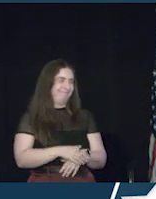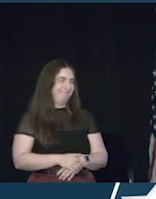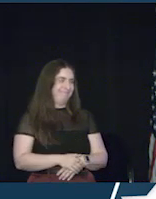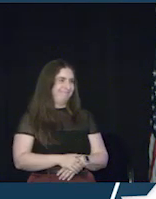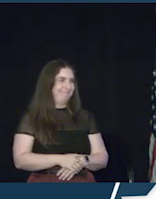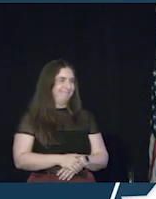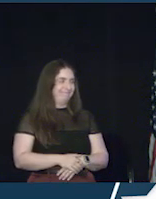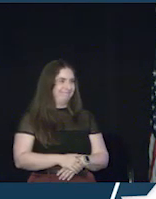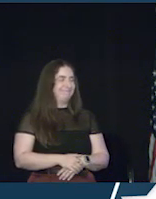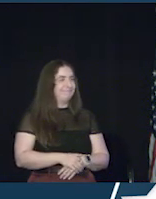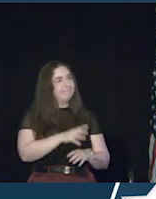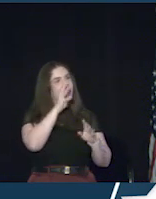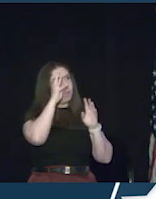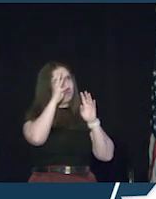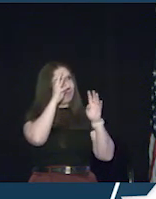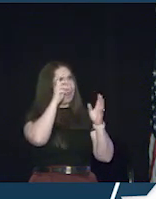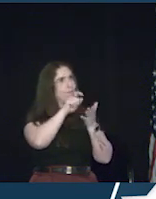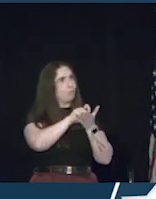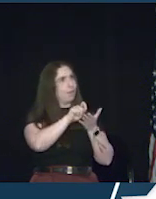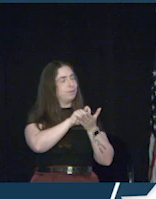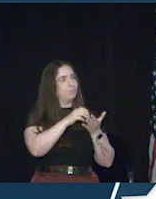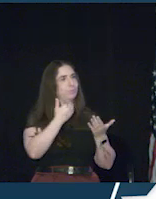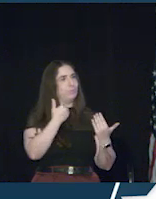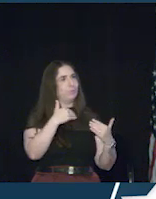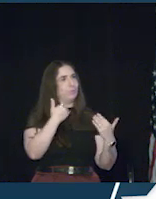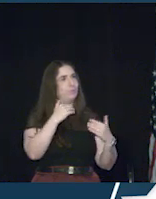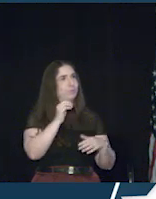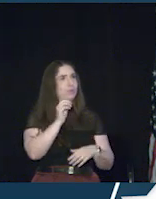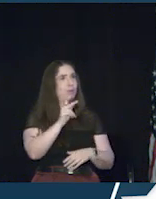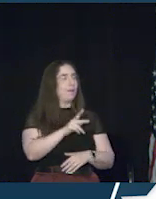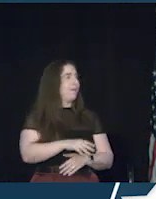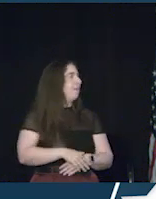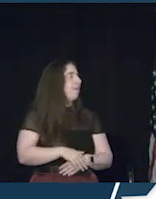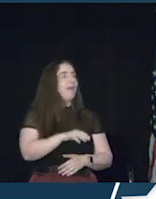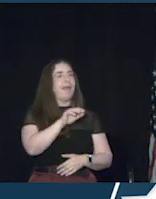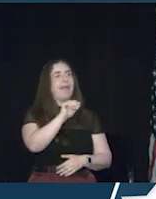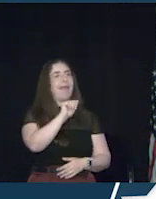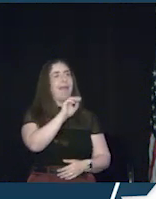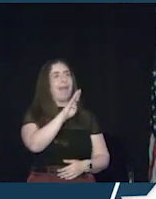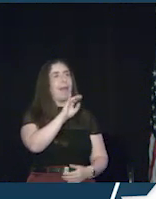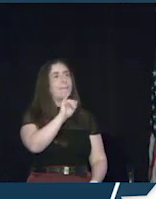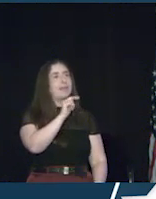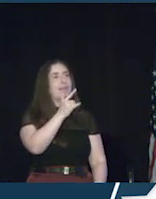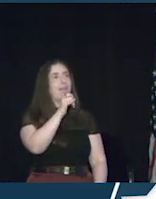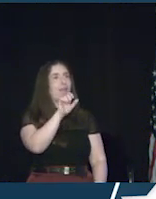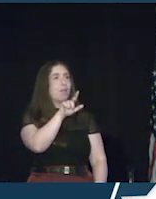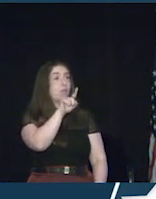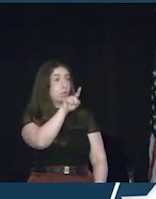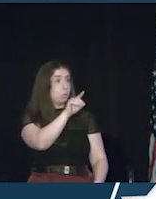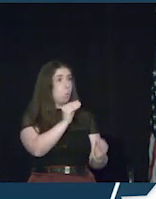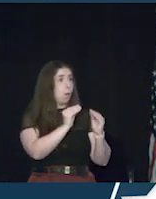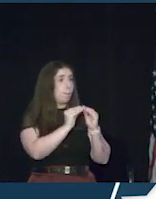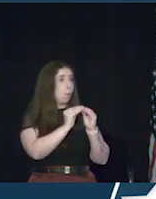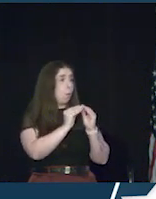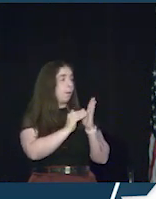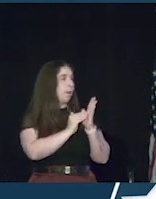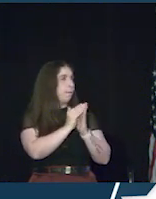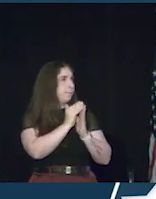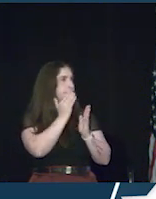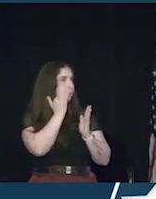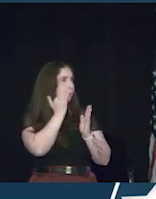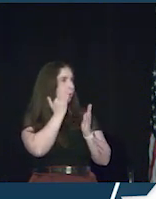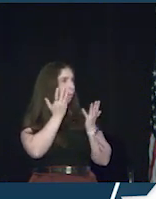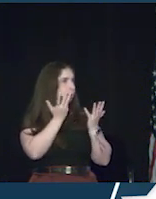In creative writing. Okay. Abigail, you are more commonly known far and wide